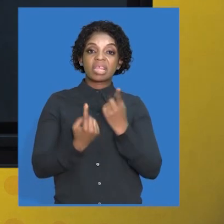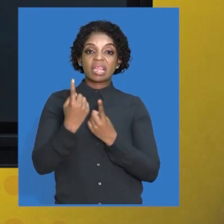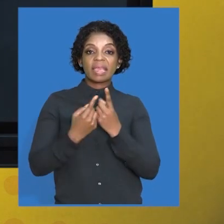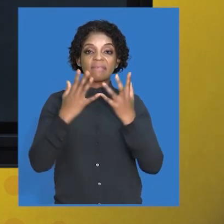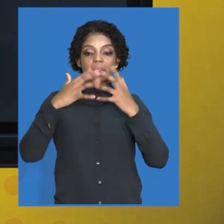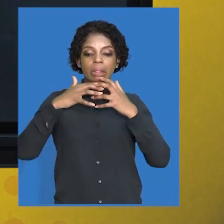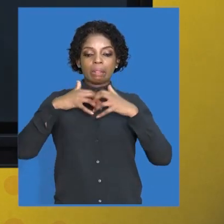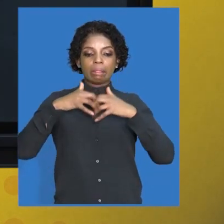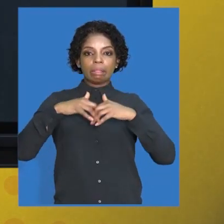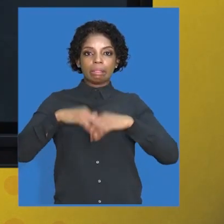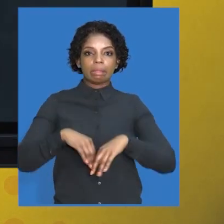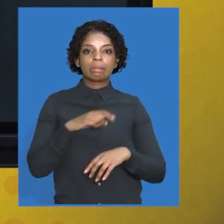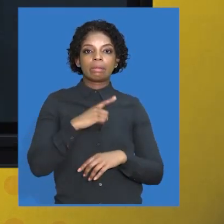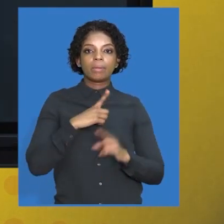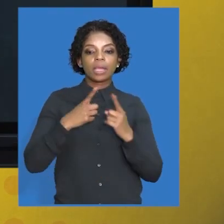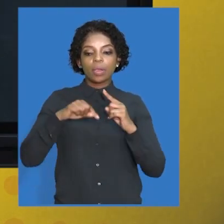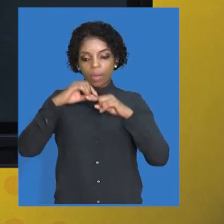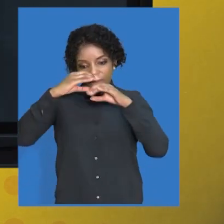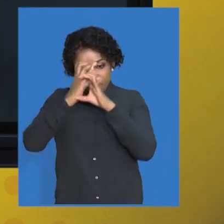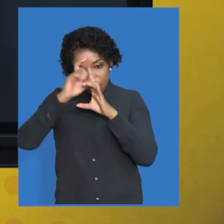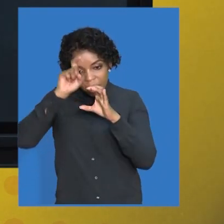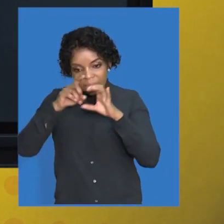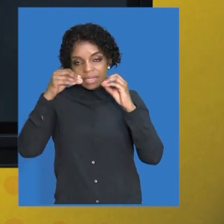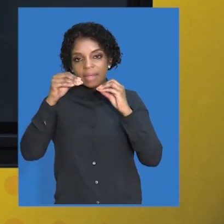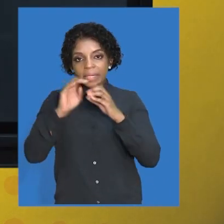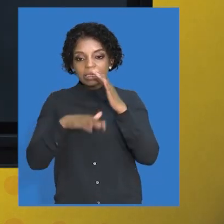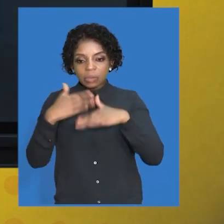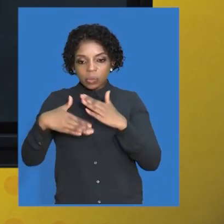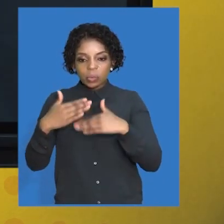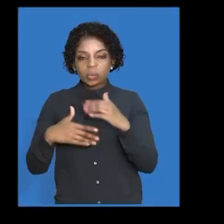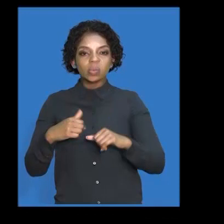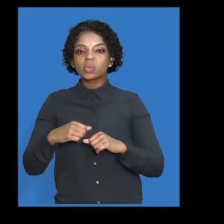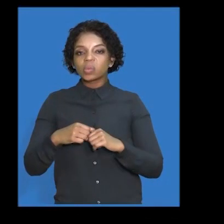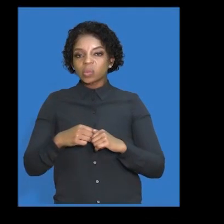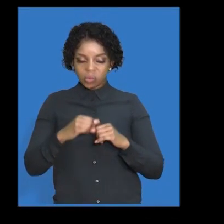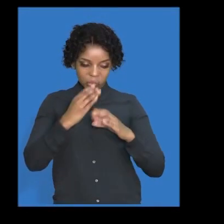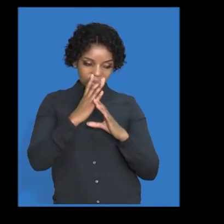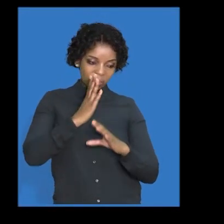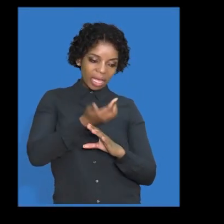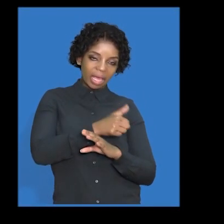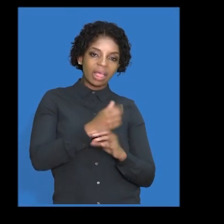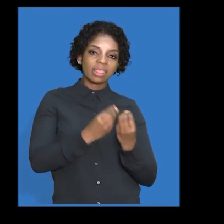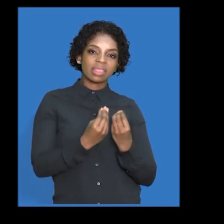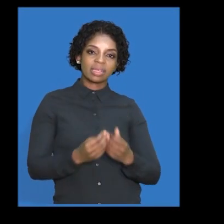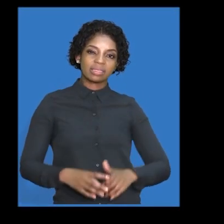our core objective, which is to run the business as profitable as possible.